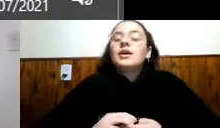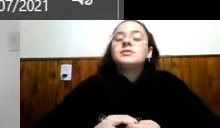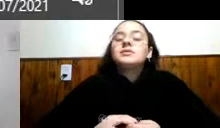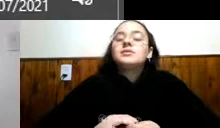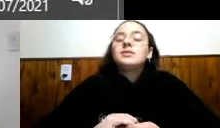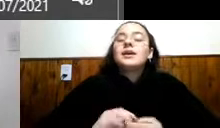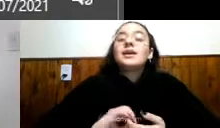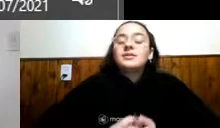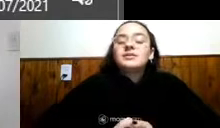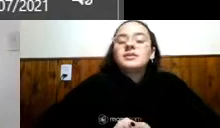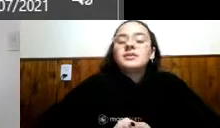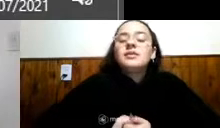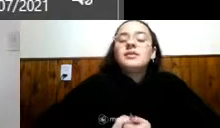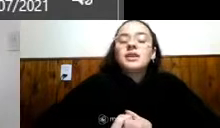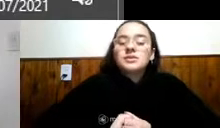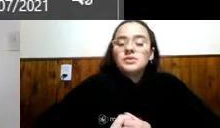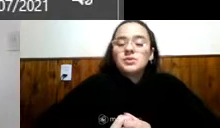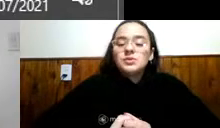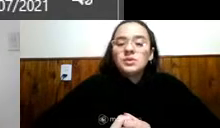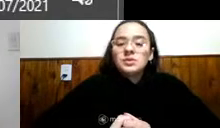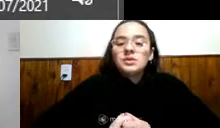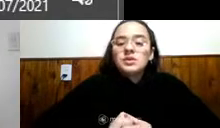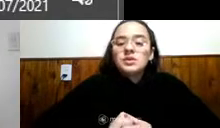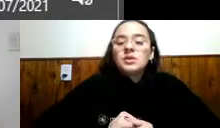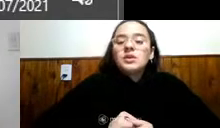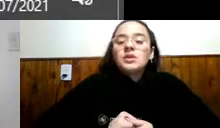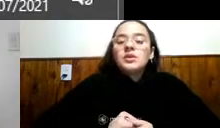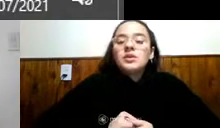I ended the institute